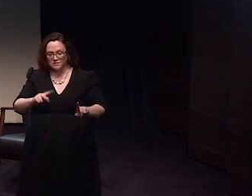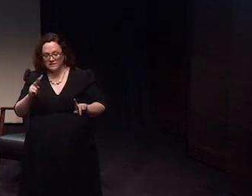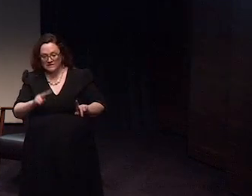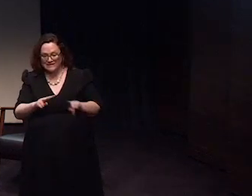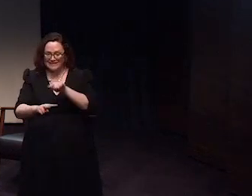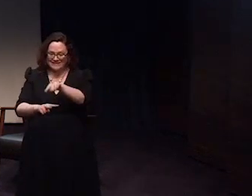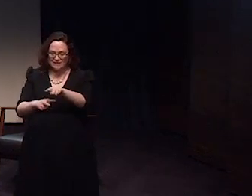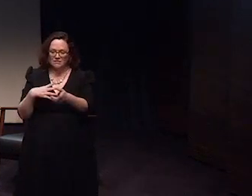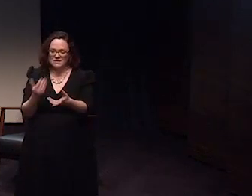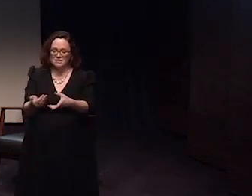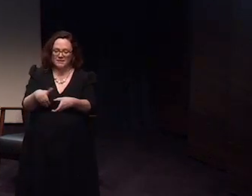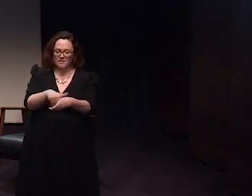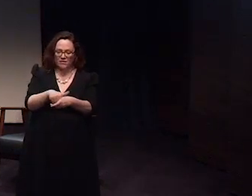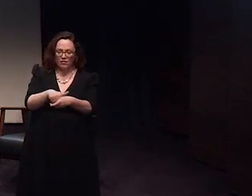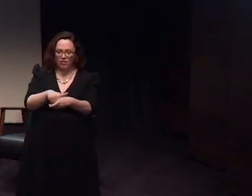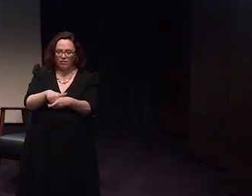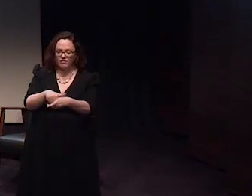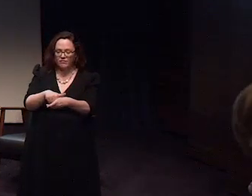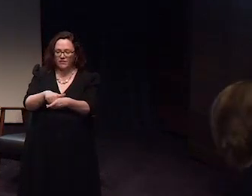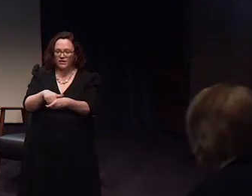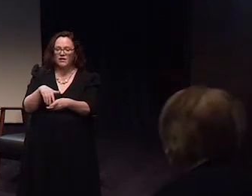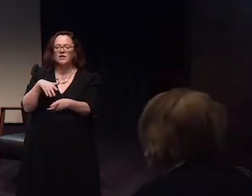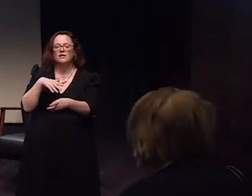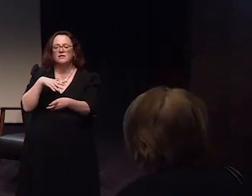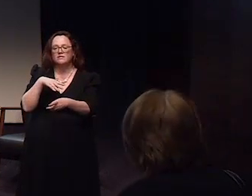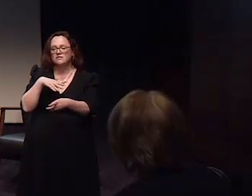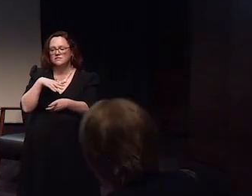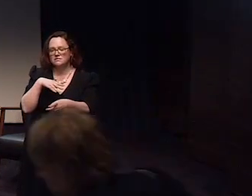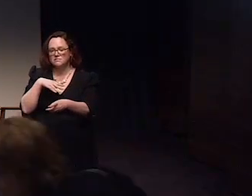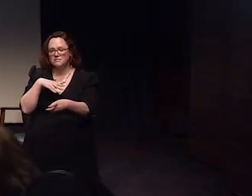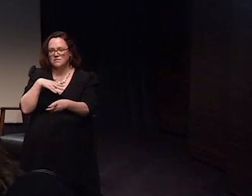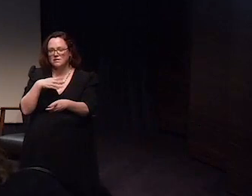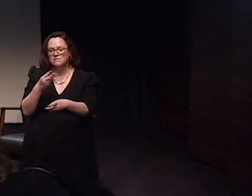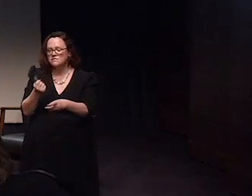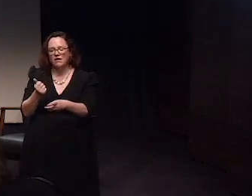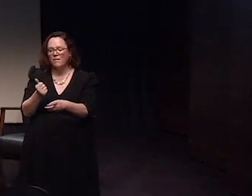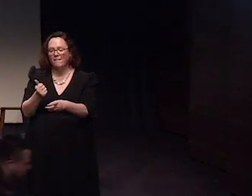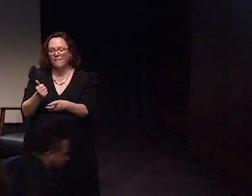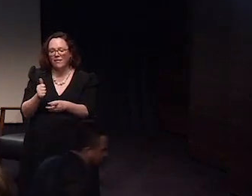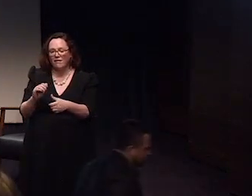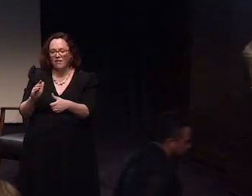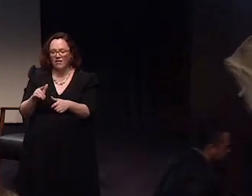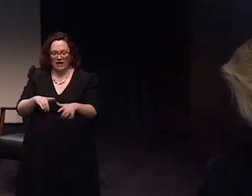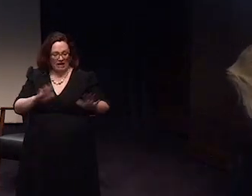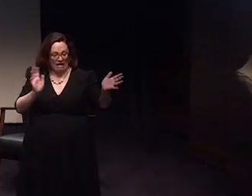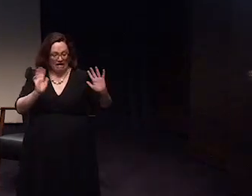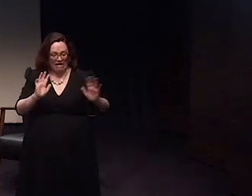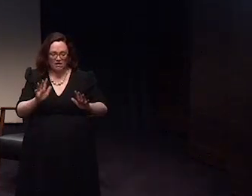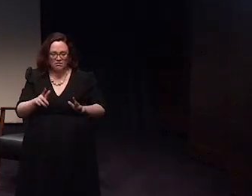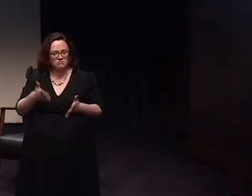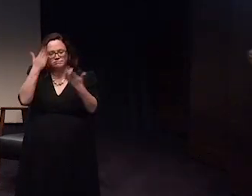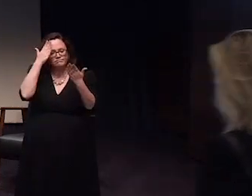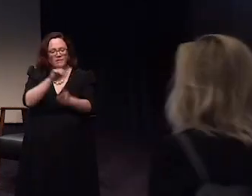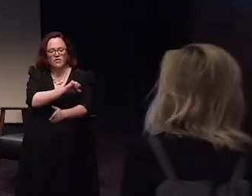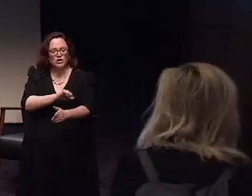bystanders start CPR before interacting with the dispatcher. because they lack of first aid knowledge.